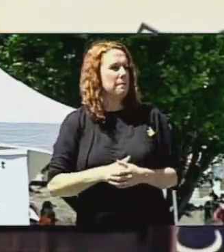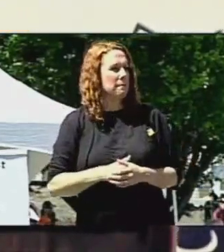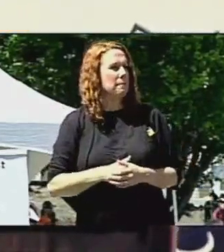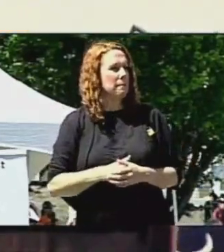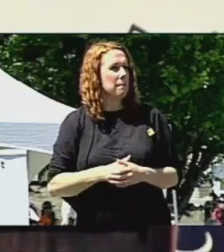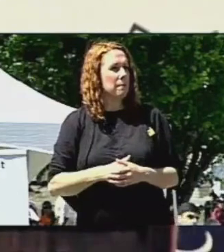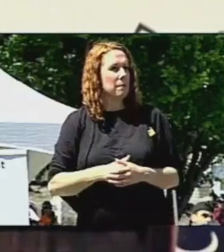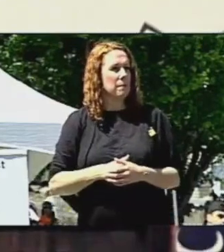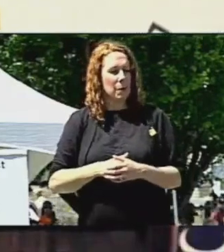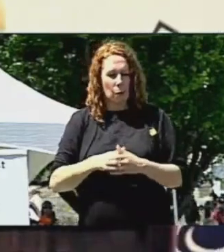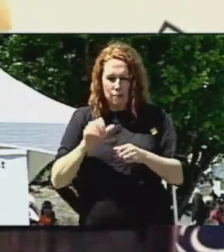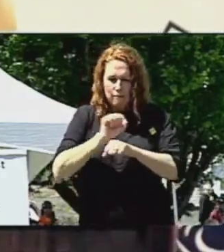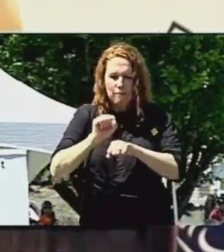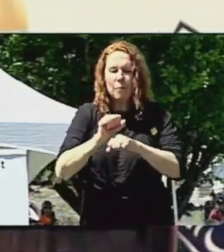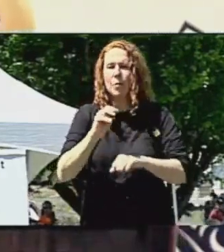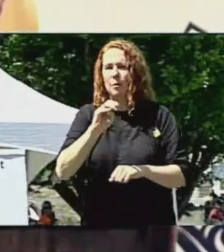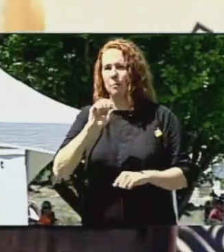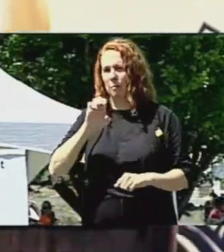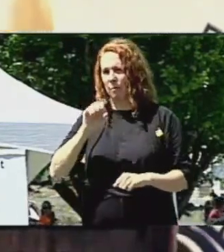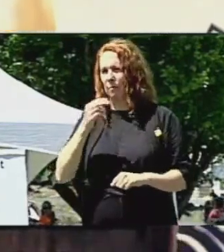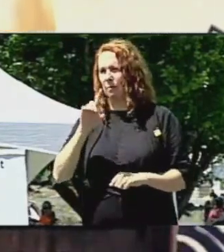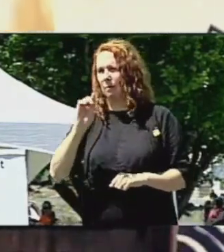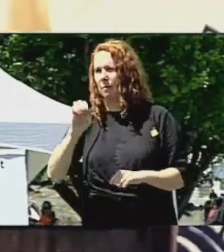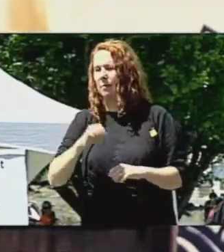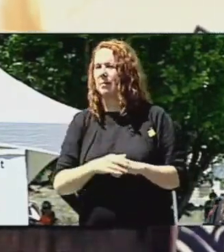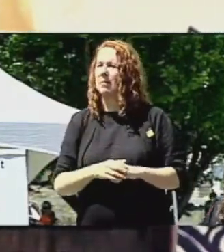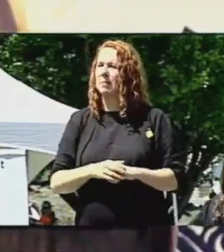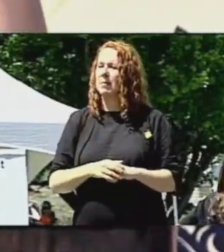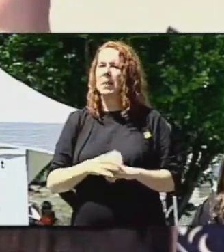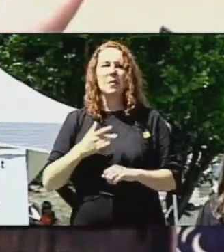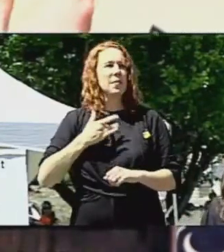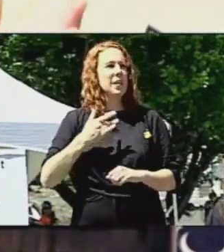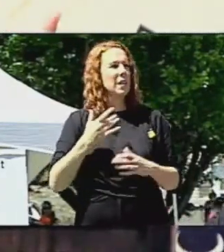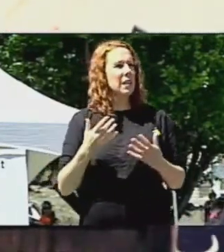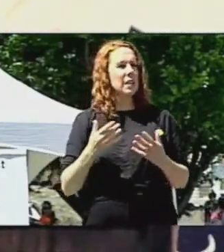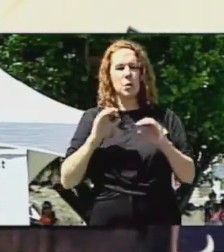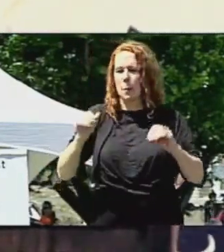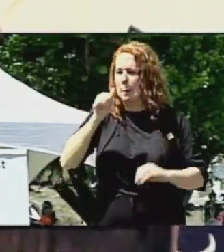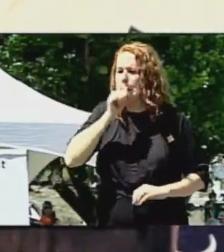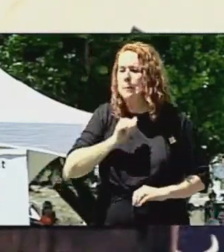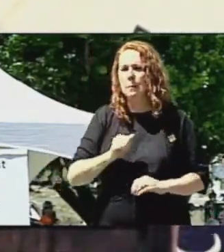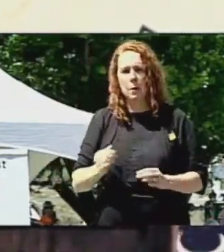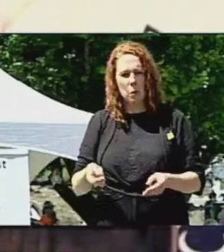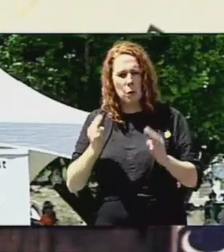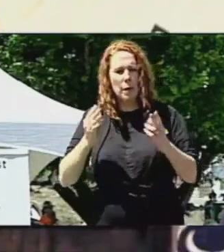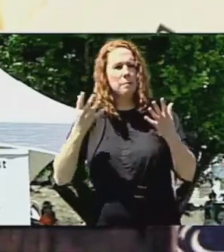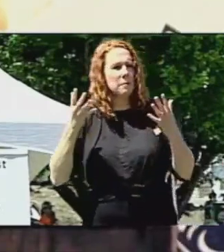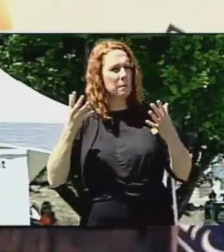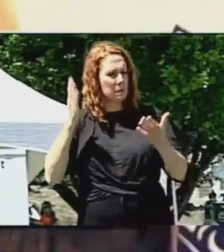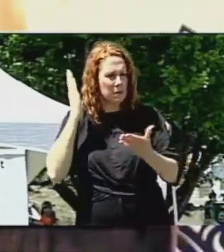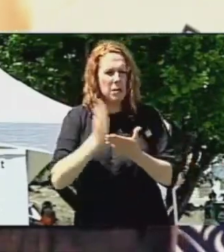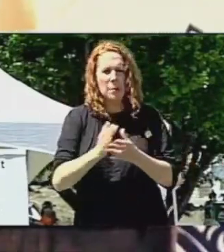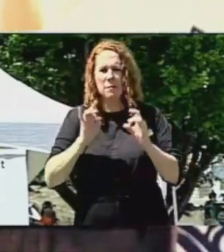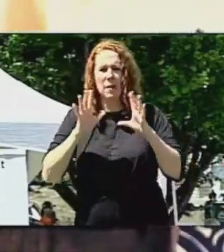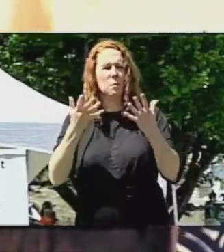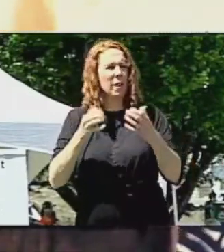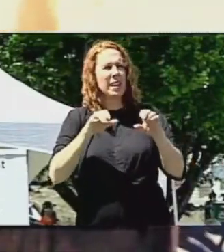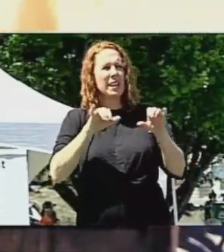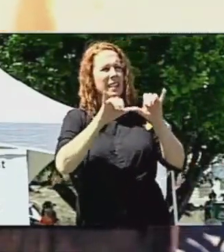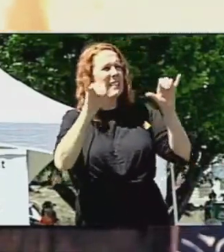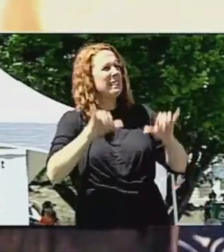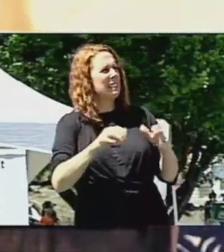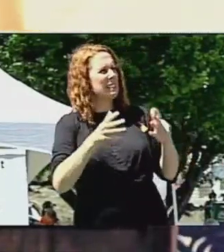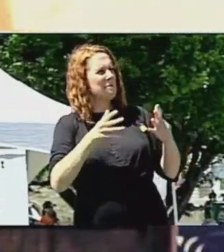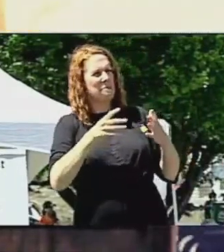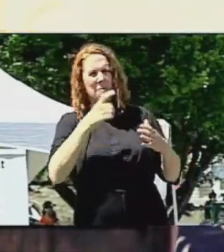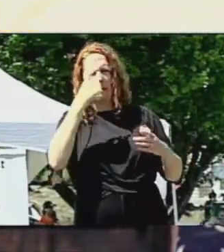while doing this work. At times, I feel impatient with the systems and